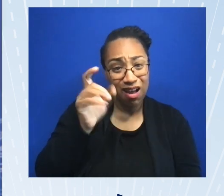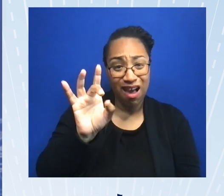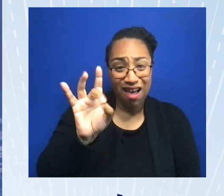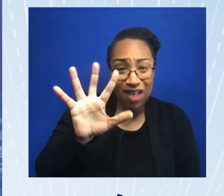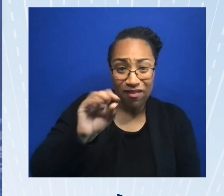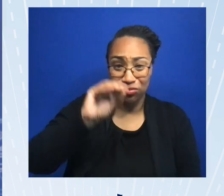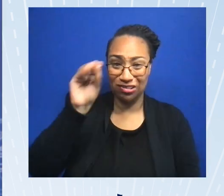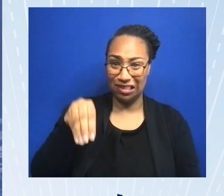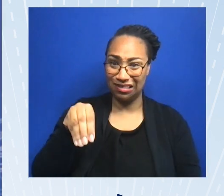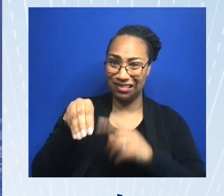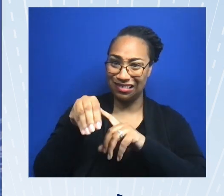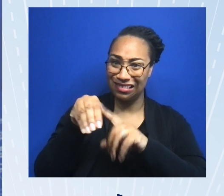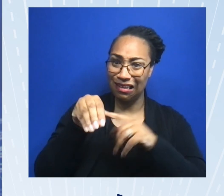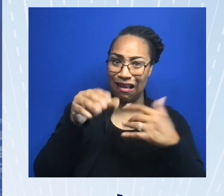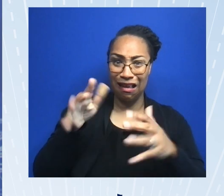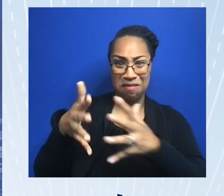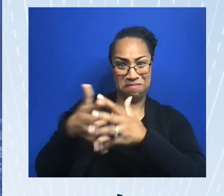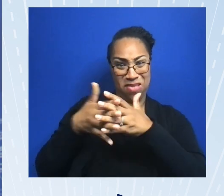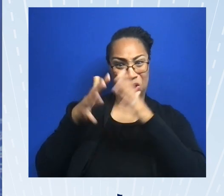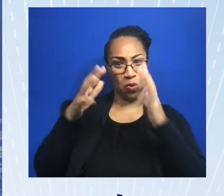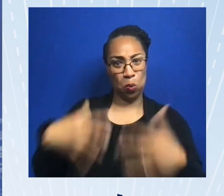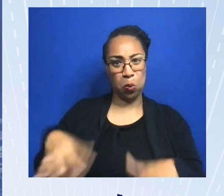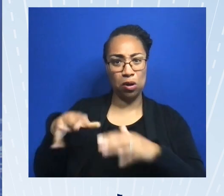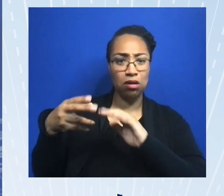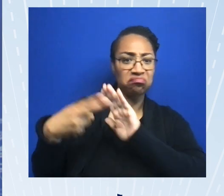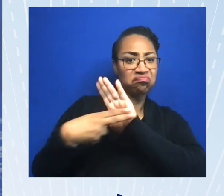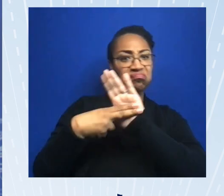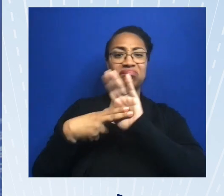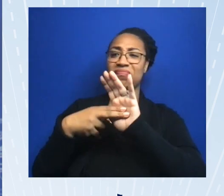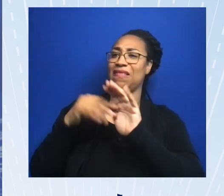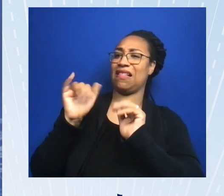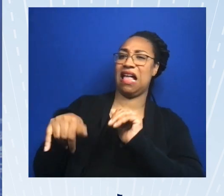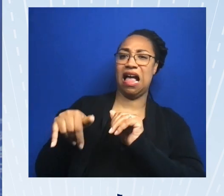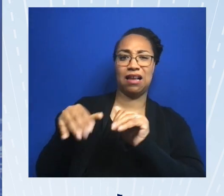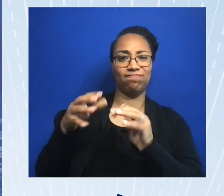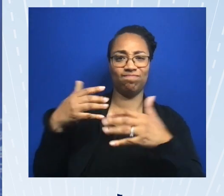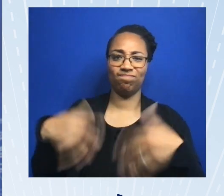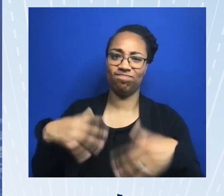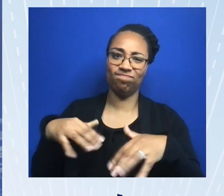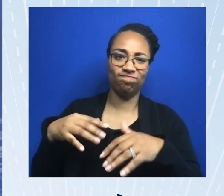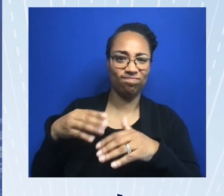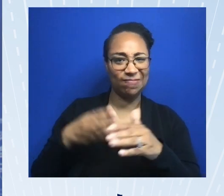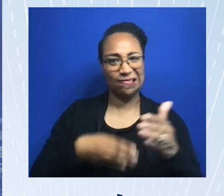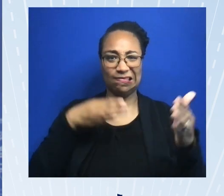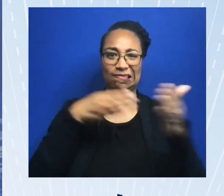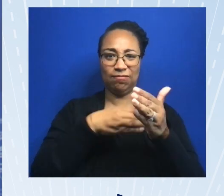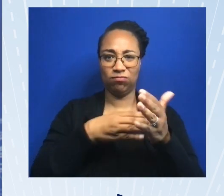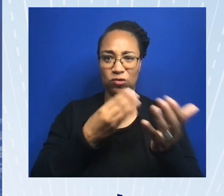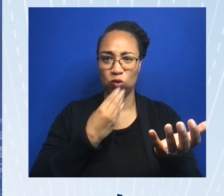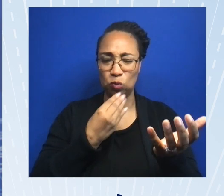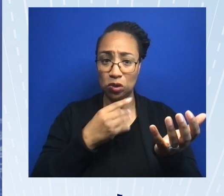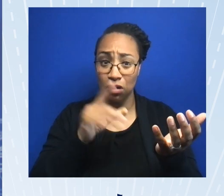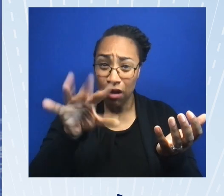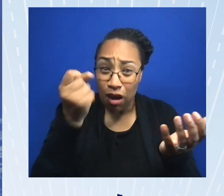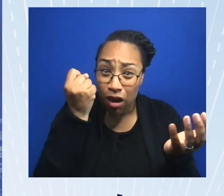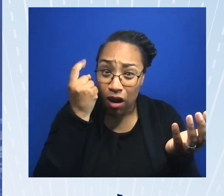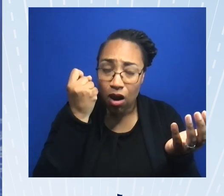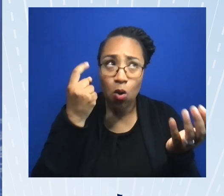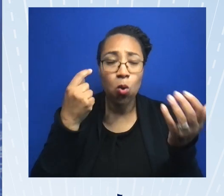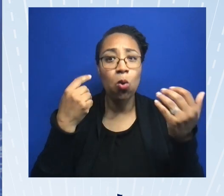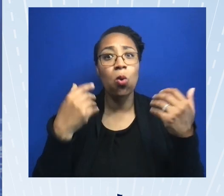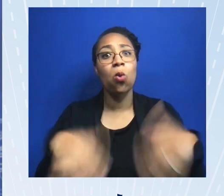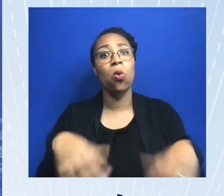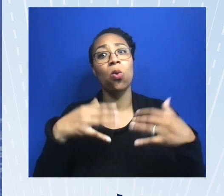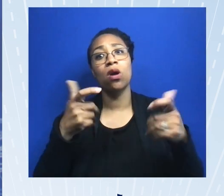2020, a study found that more than 3 in 5 American millennials and Generation Z didn't know that